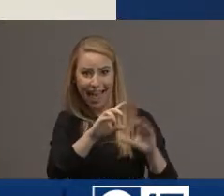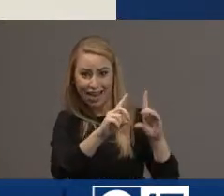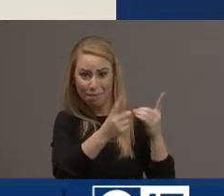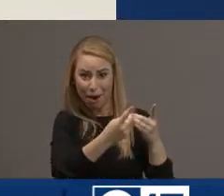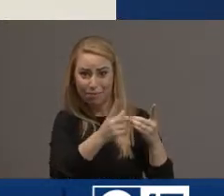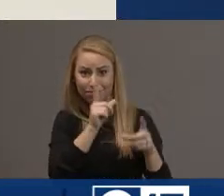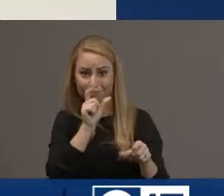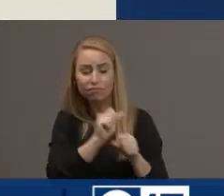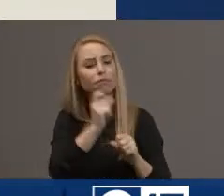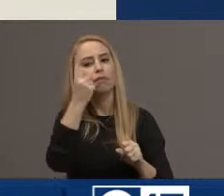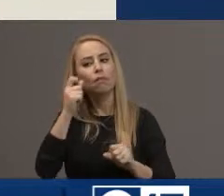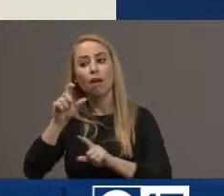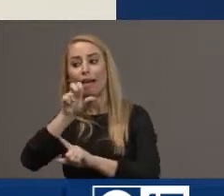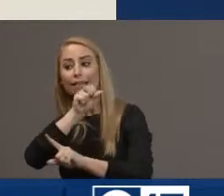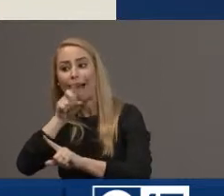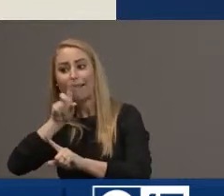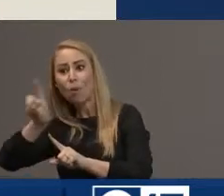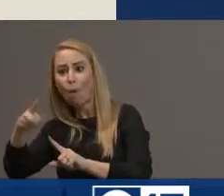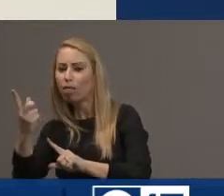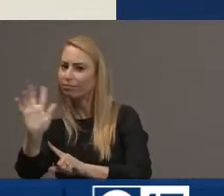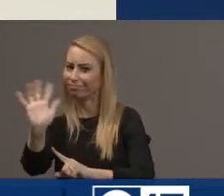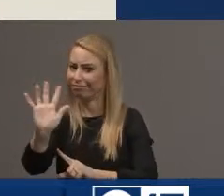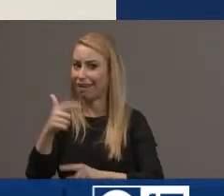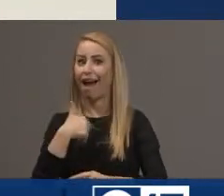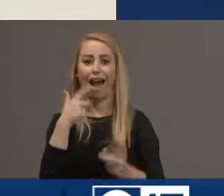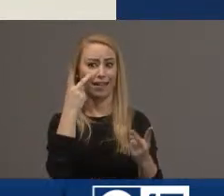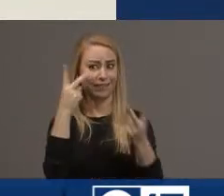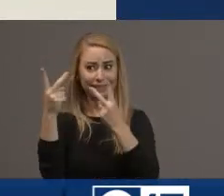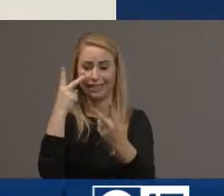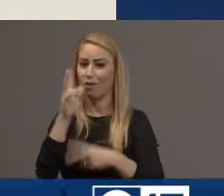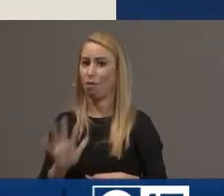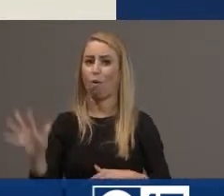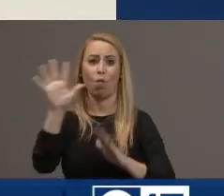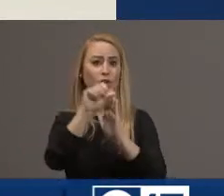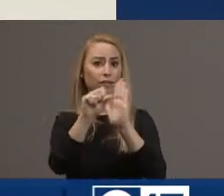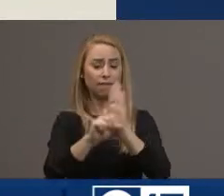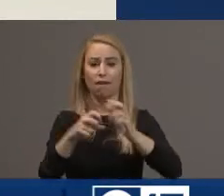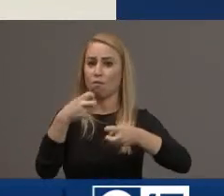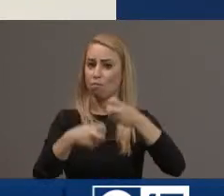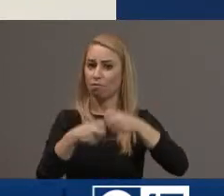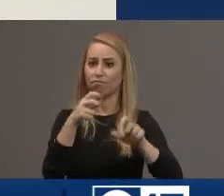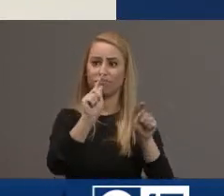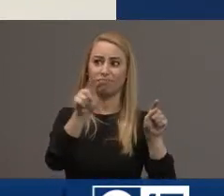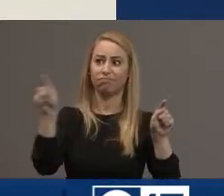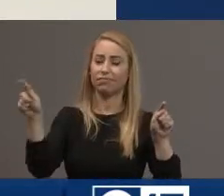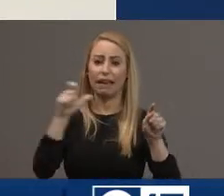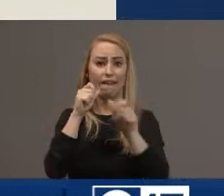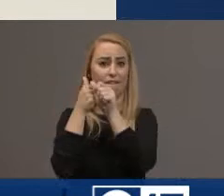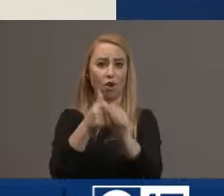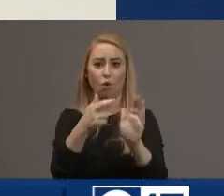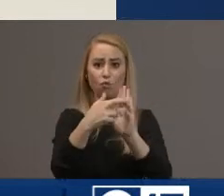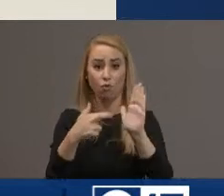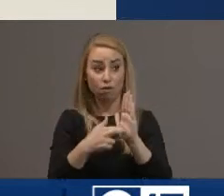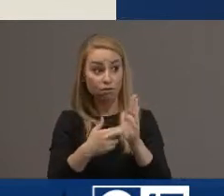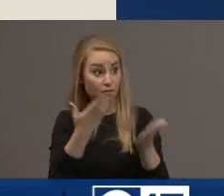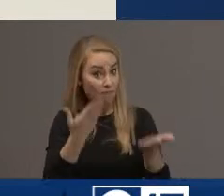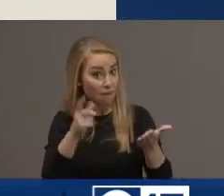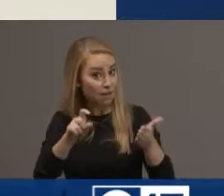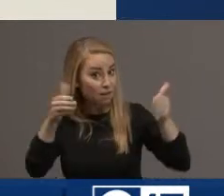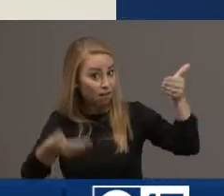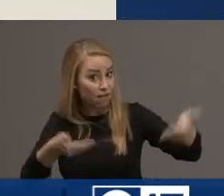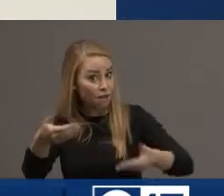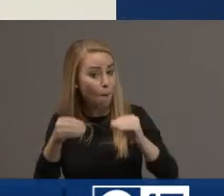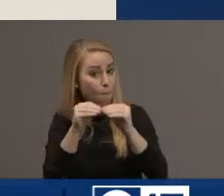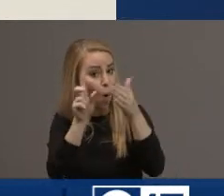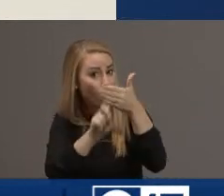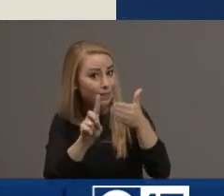This is not just a Scottsdale problem. I'm hearing this from papers around the state. So, you know, do we need more inspectors? I mean, how do you